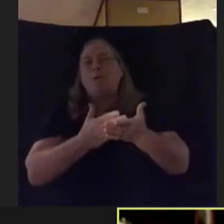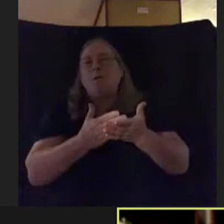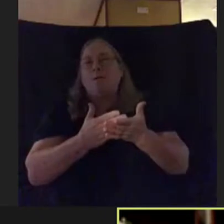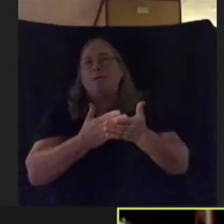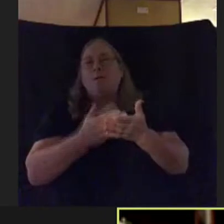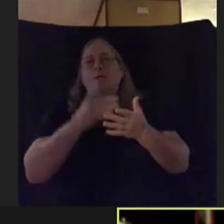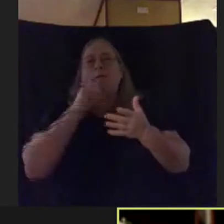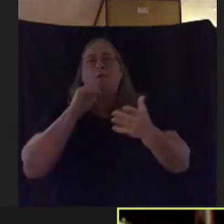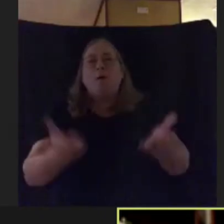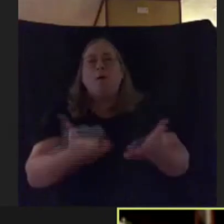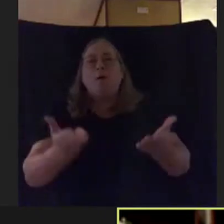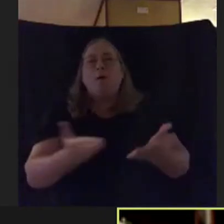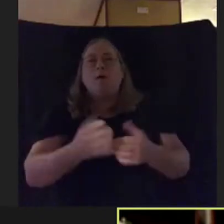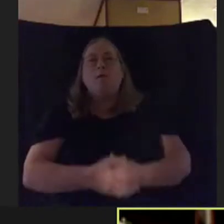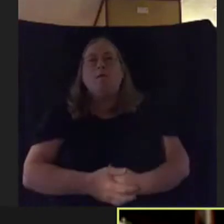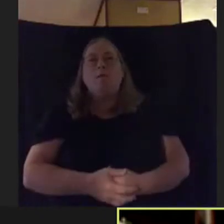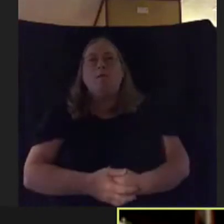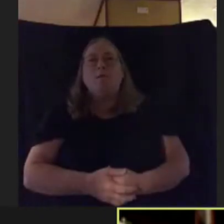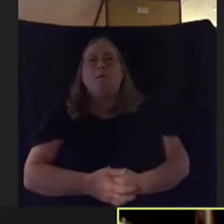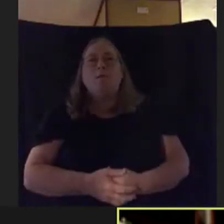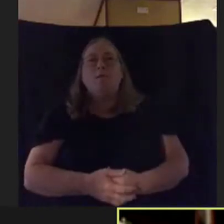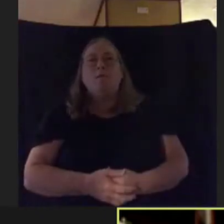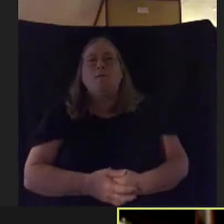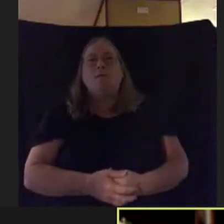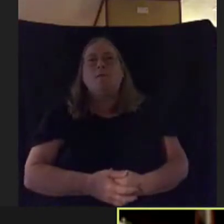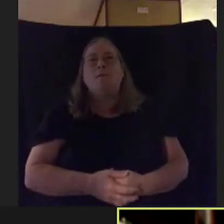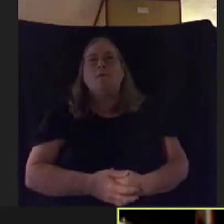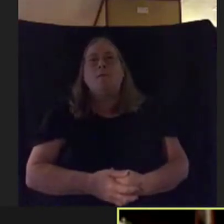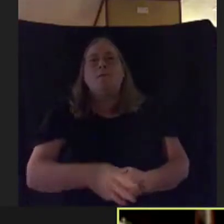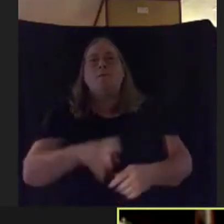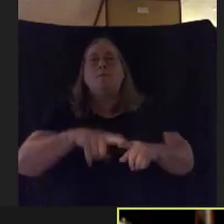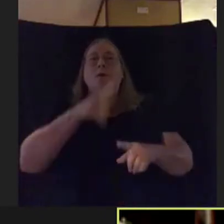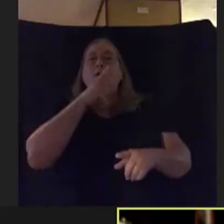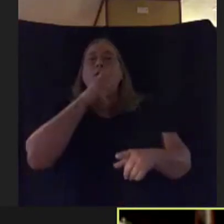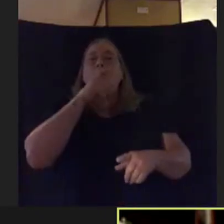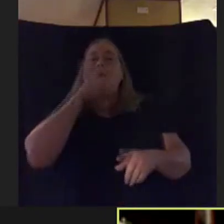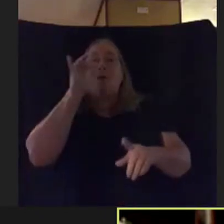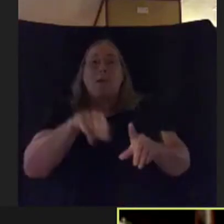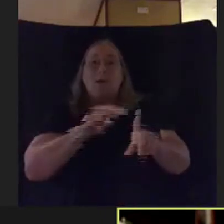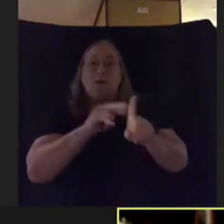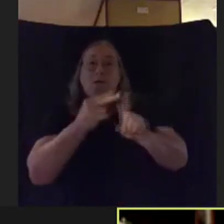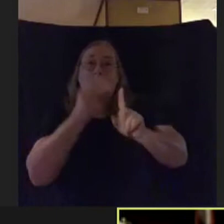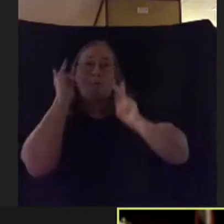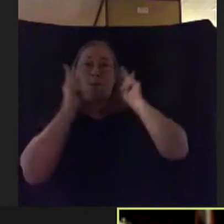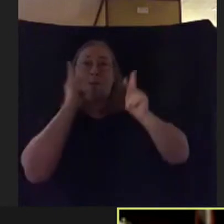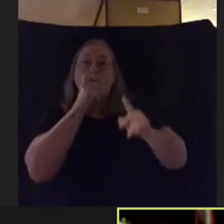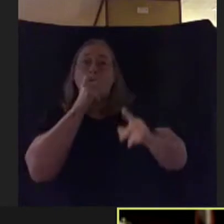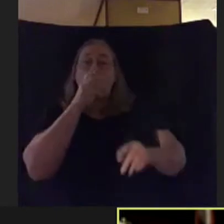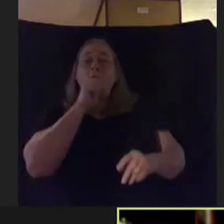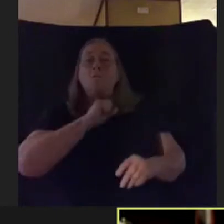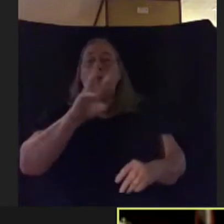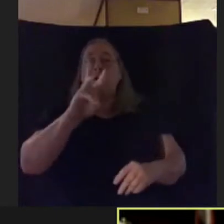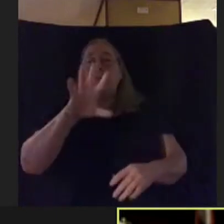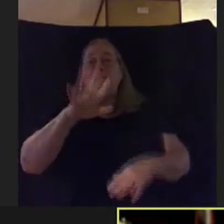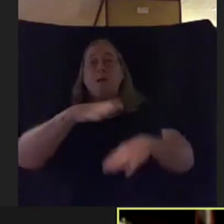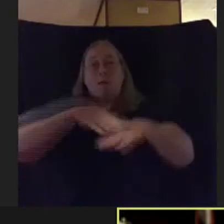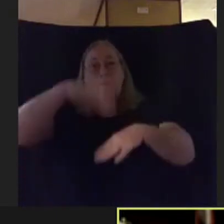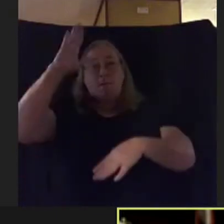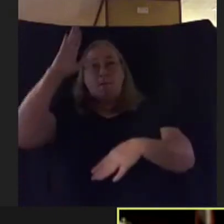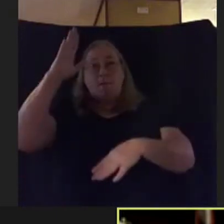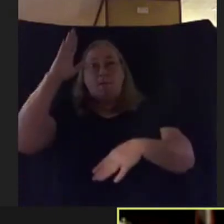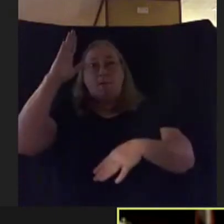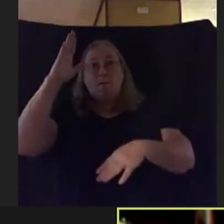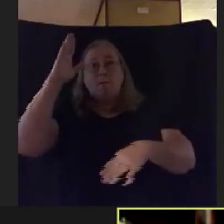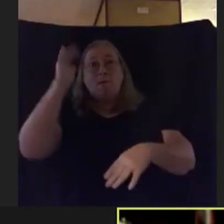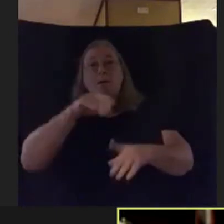Mississippians. When you look at those folks, especially 65 and older, and the impact that we've